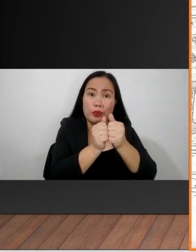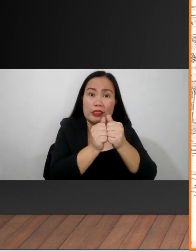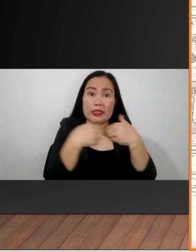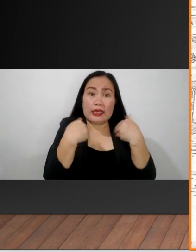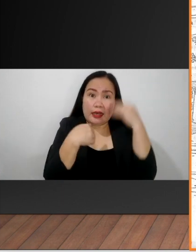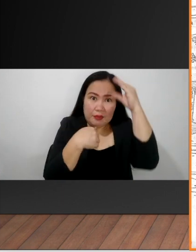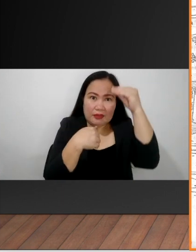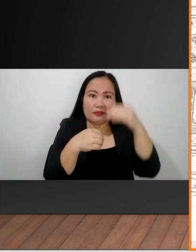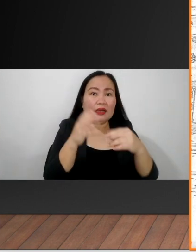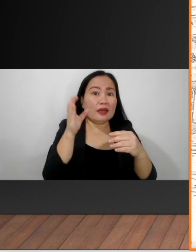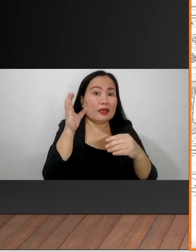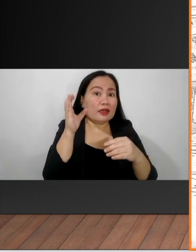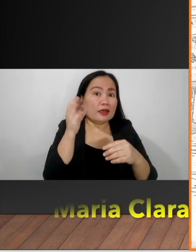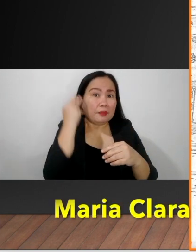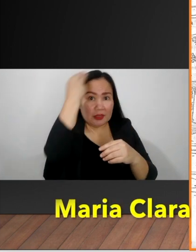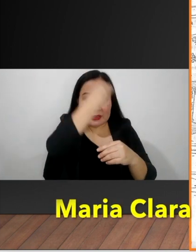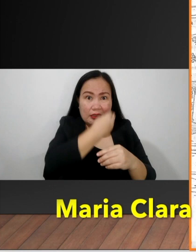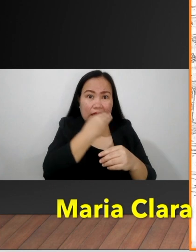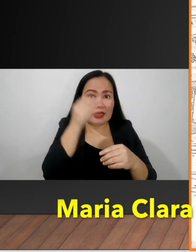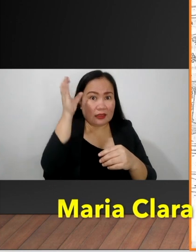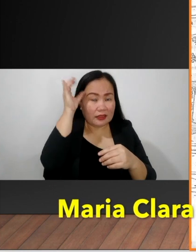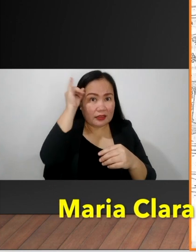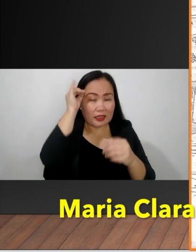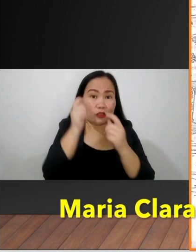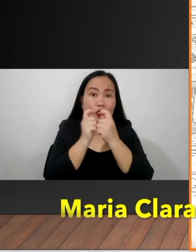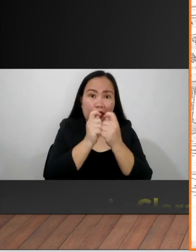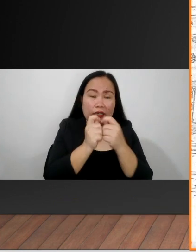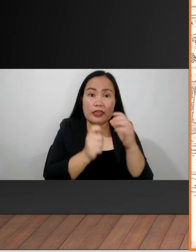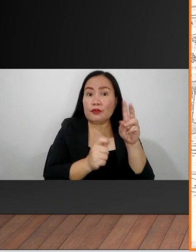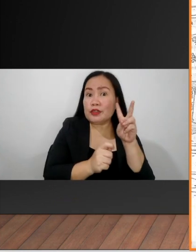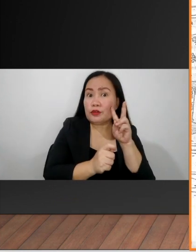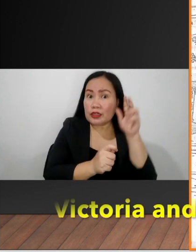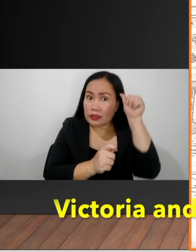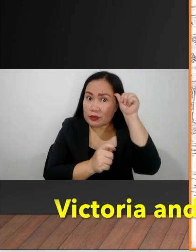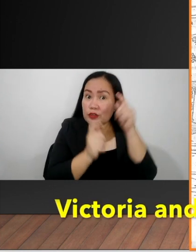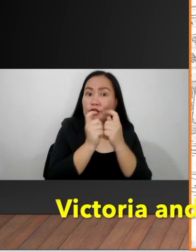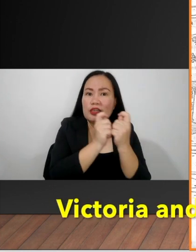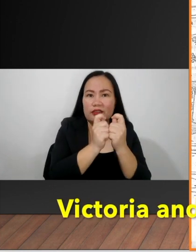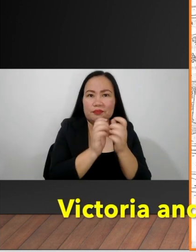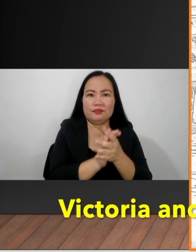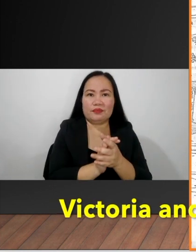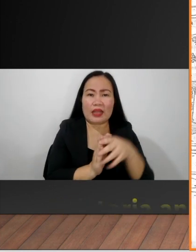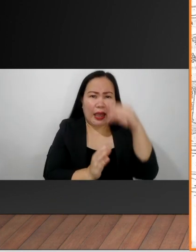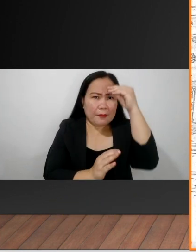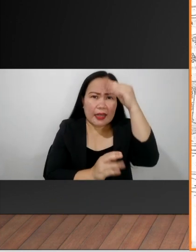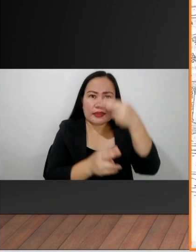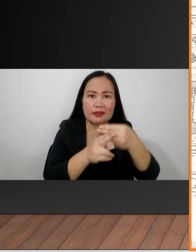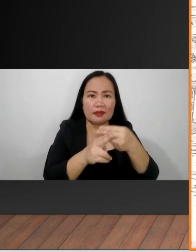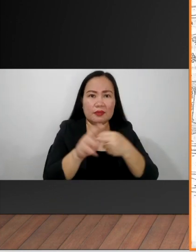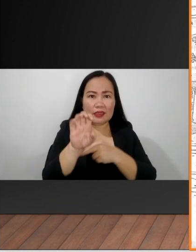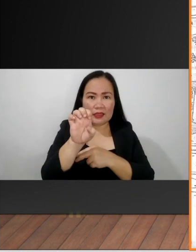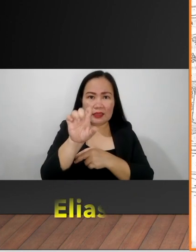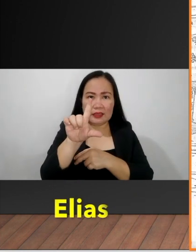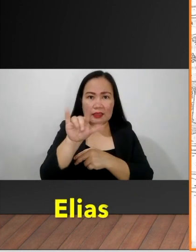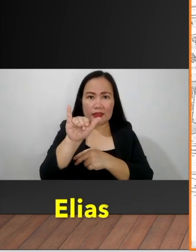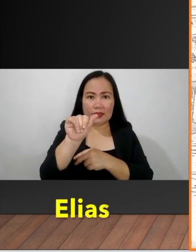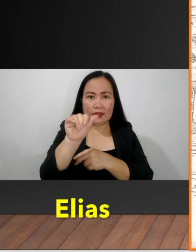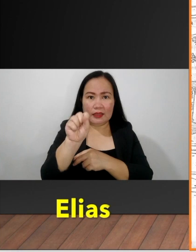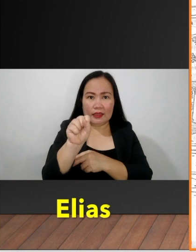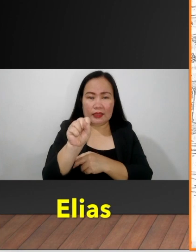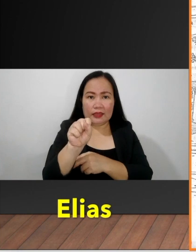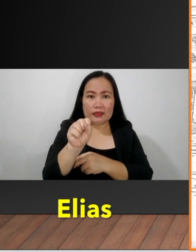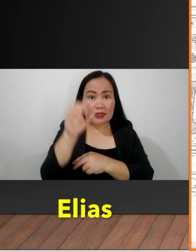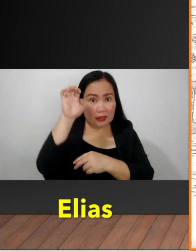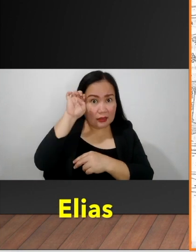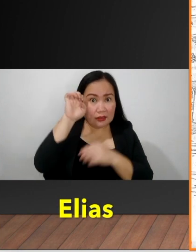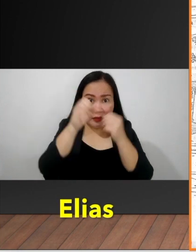and Ibarra are together, while Victoria and Albino are together. A man named Elias